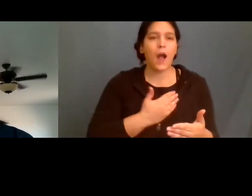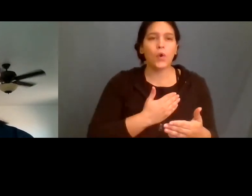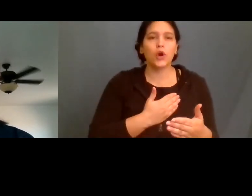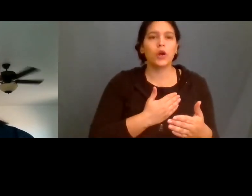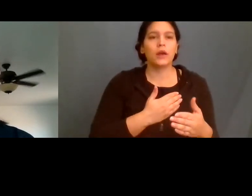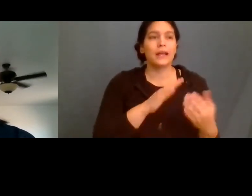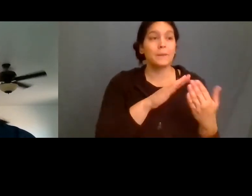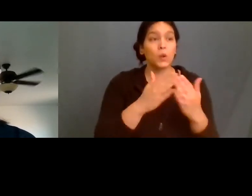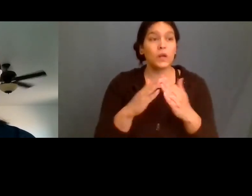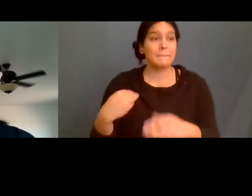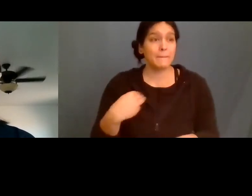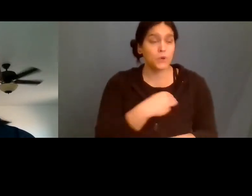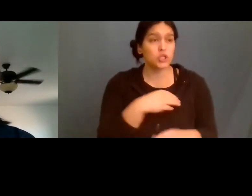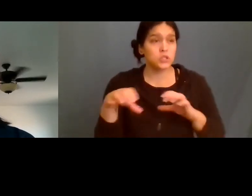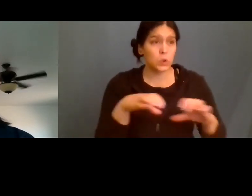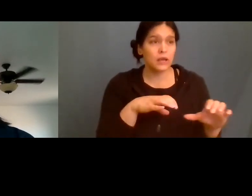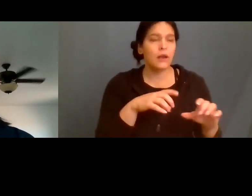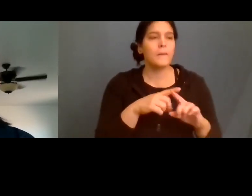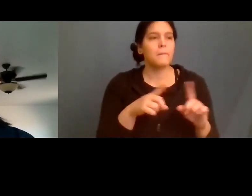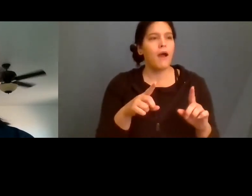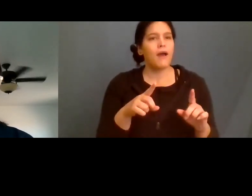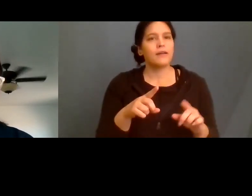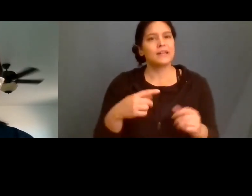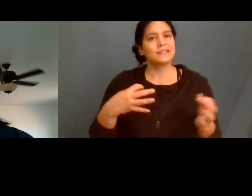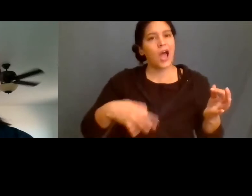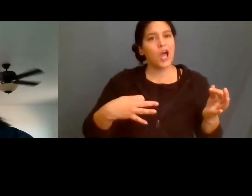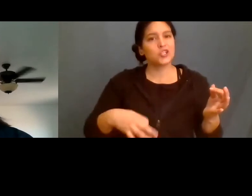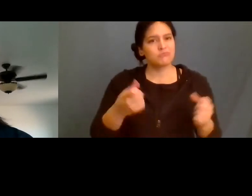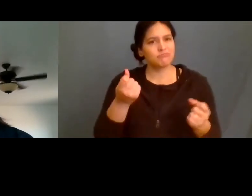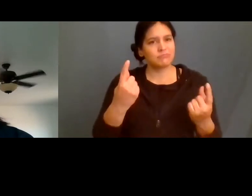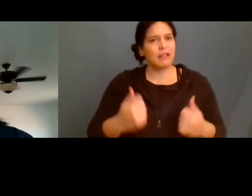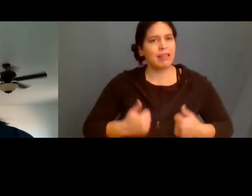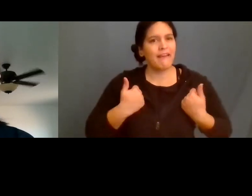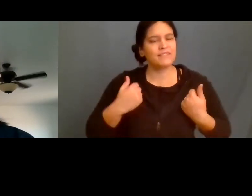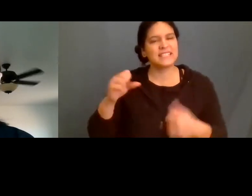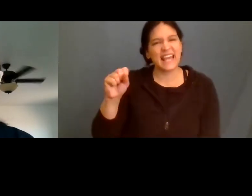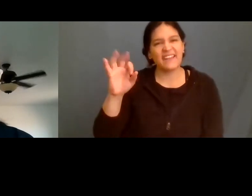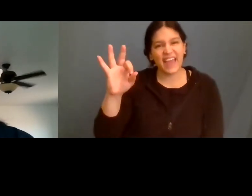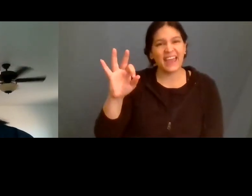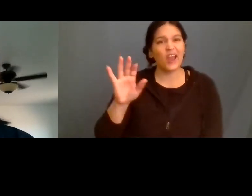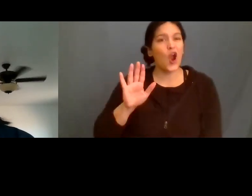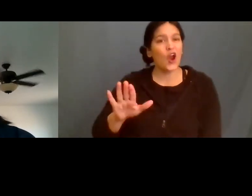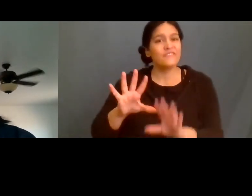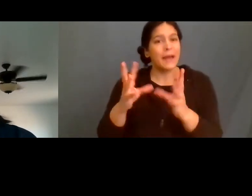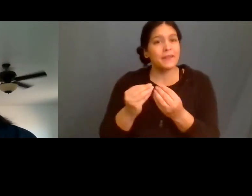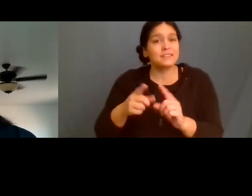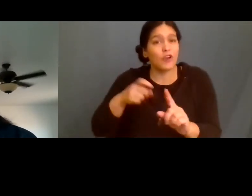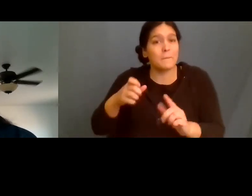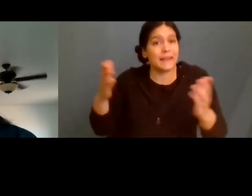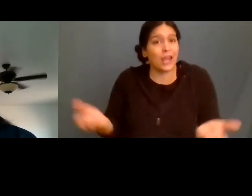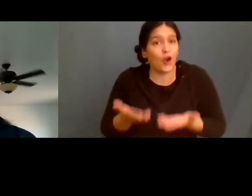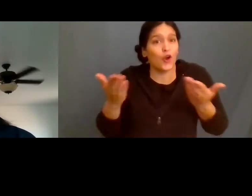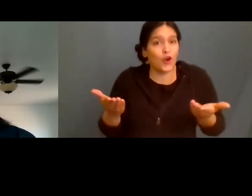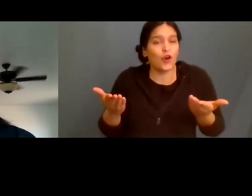is doing. But she lives in Santa Fe. Her family is right here from Oak Ridge, you know. So